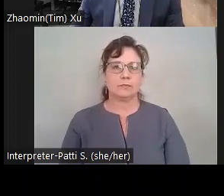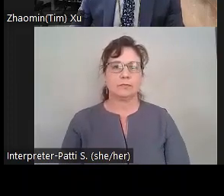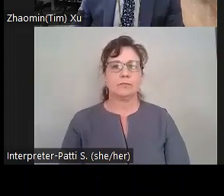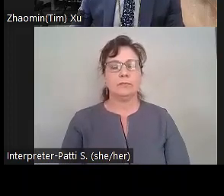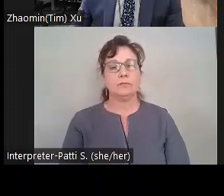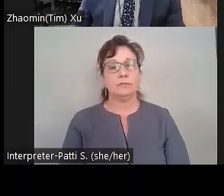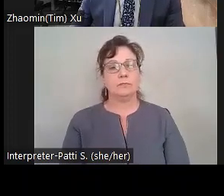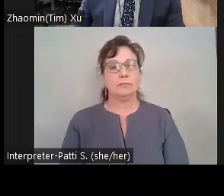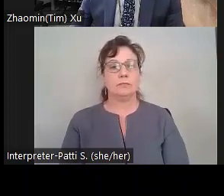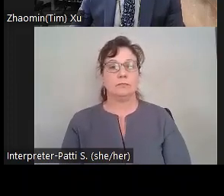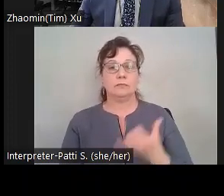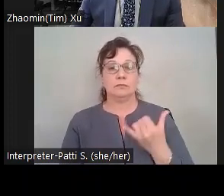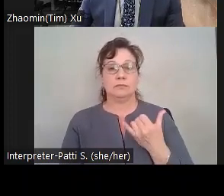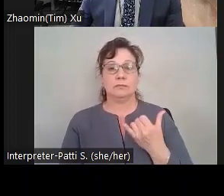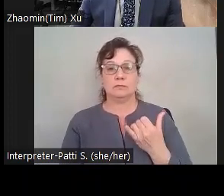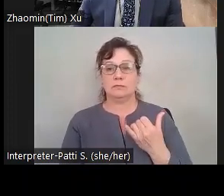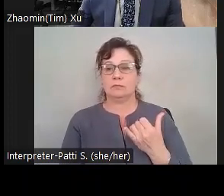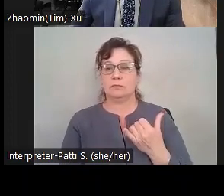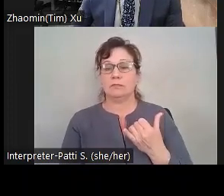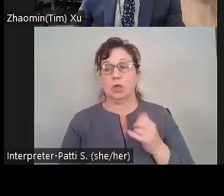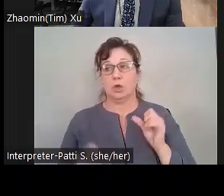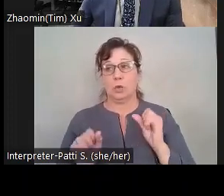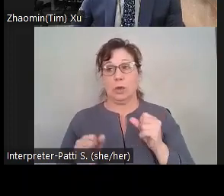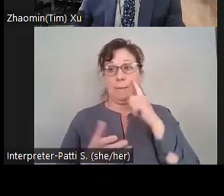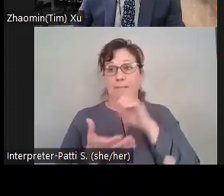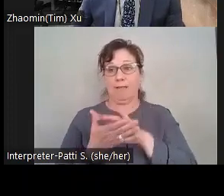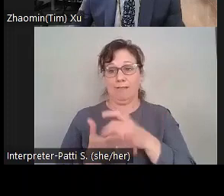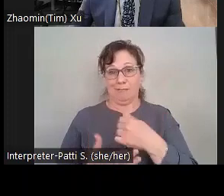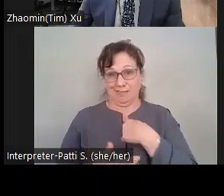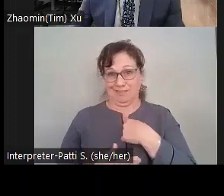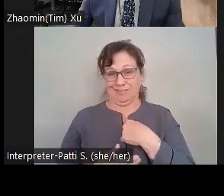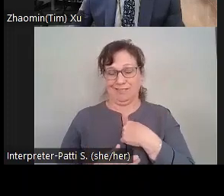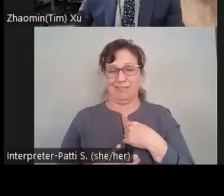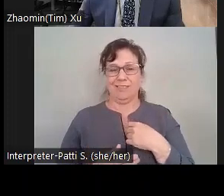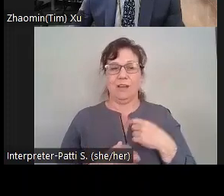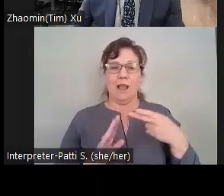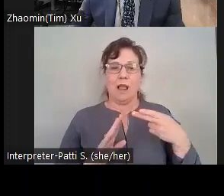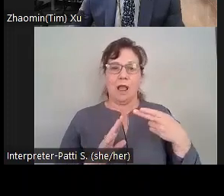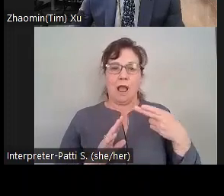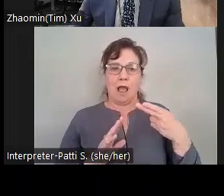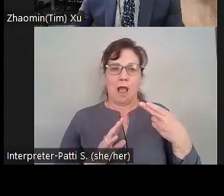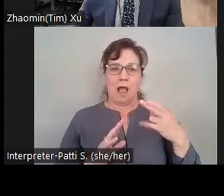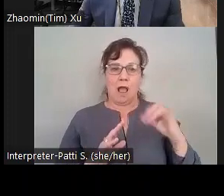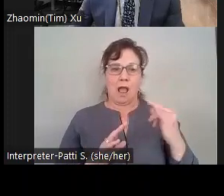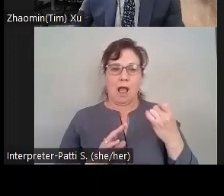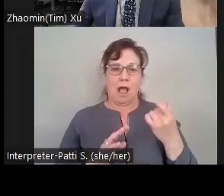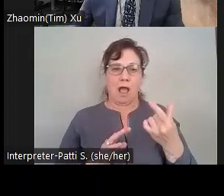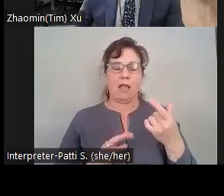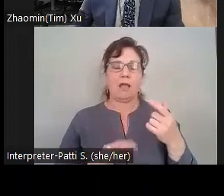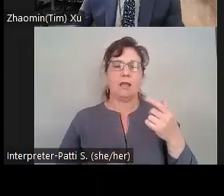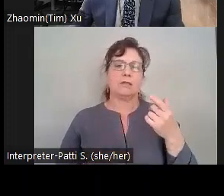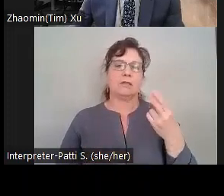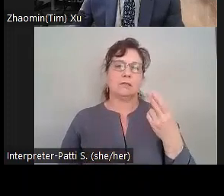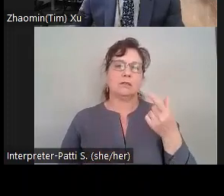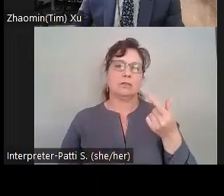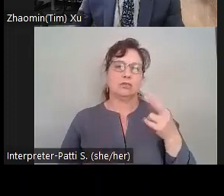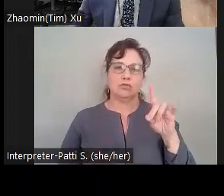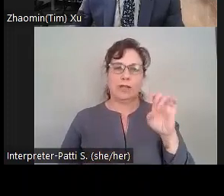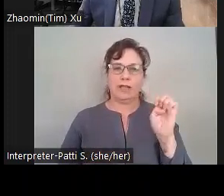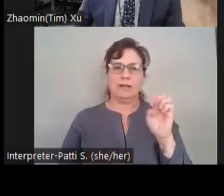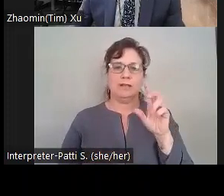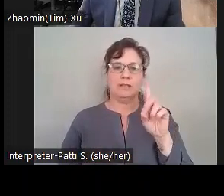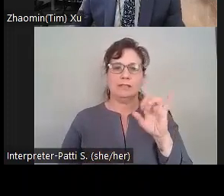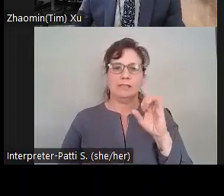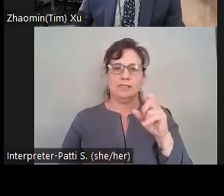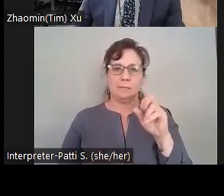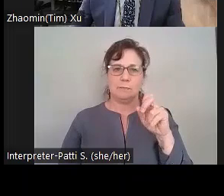So I think at this point, you've been actually taking my word that treating high-grade dysplasia will actually prevent cancer. So does it actually really?